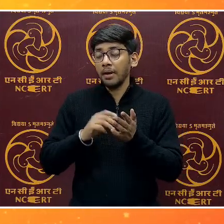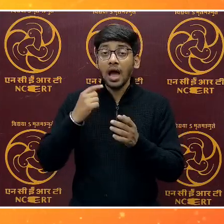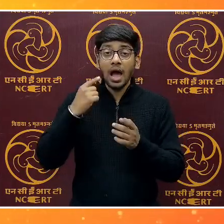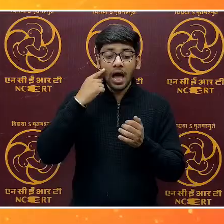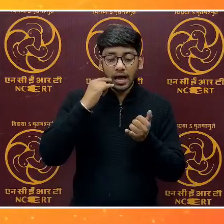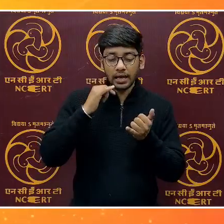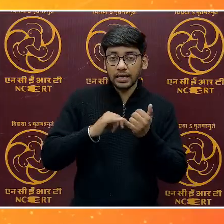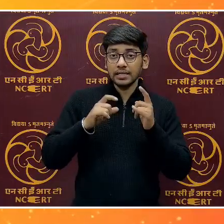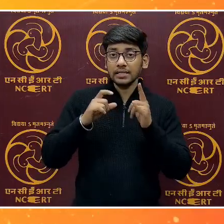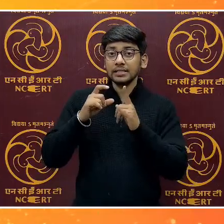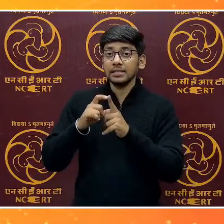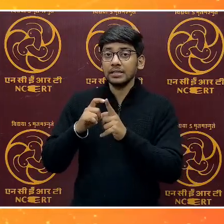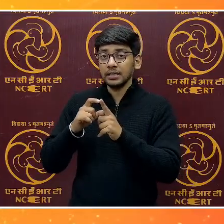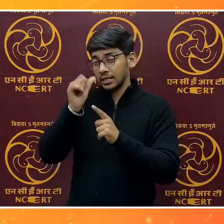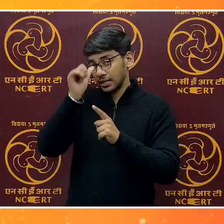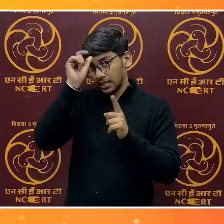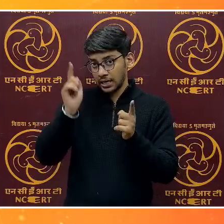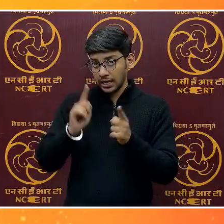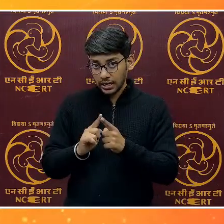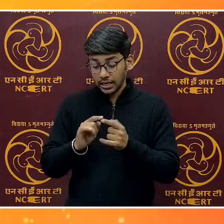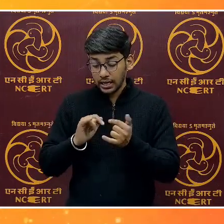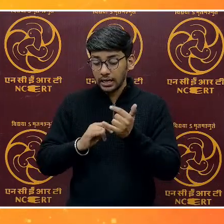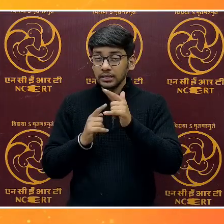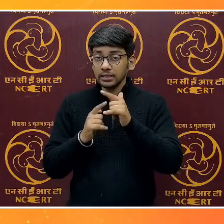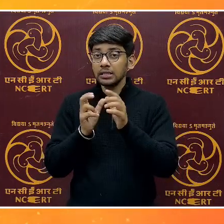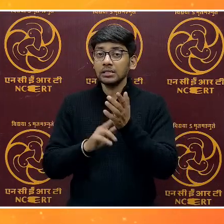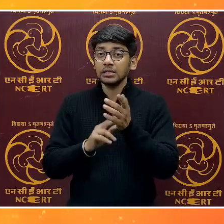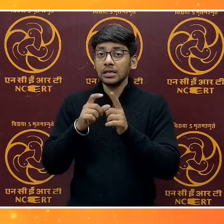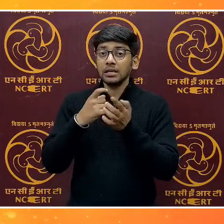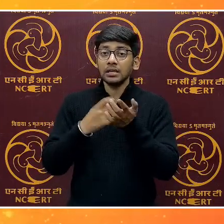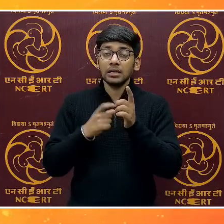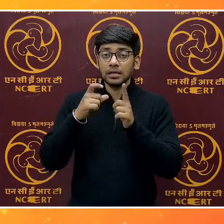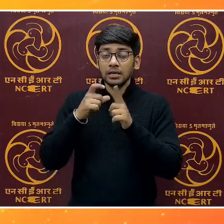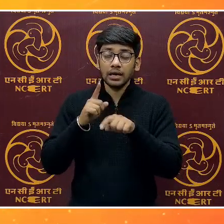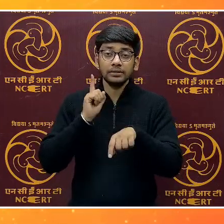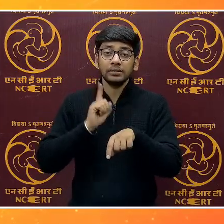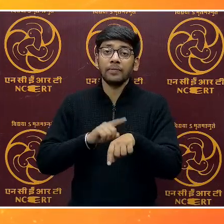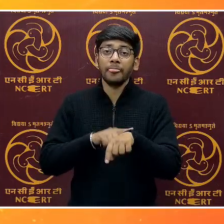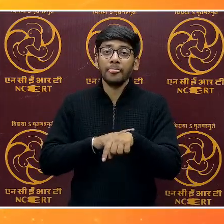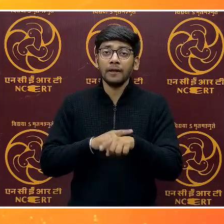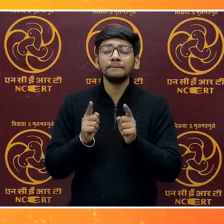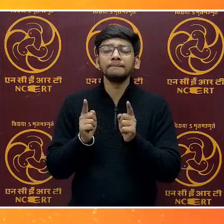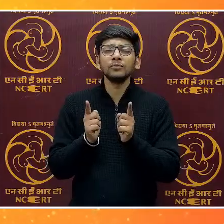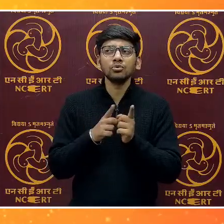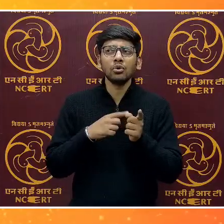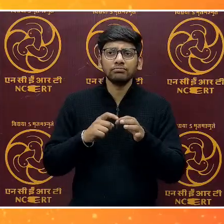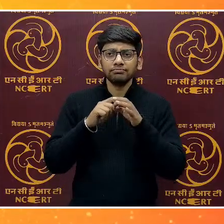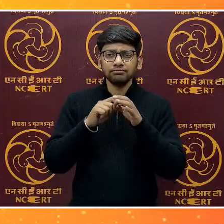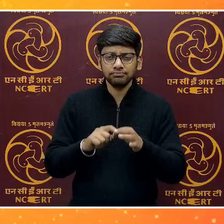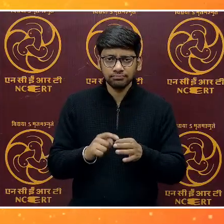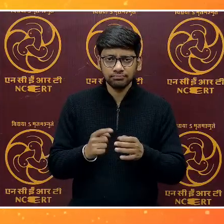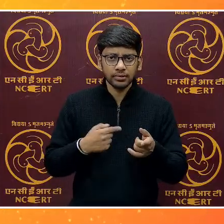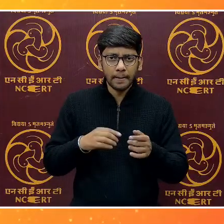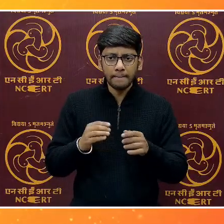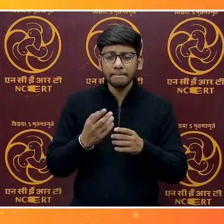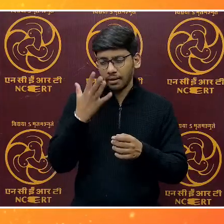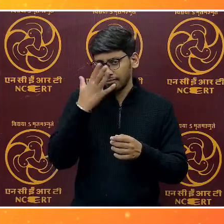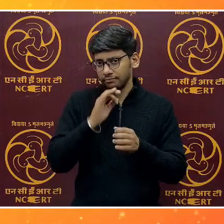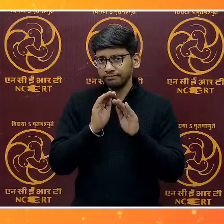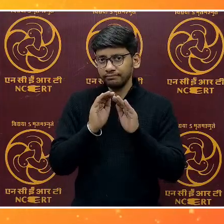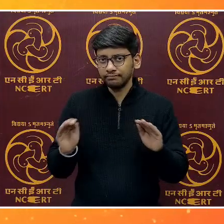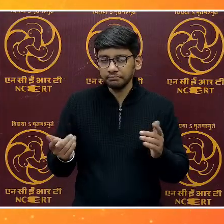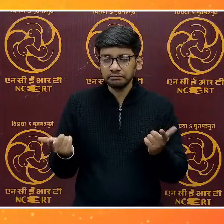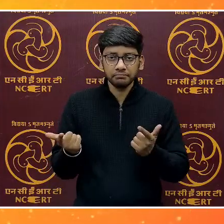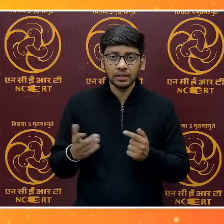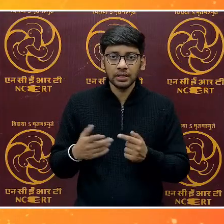IST. Right. That's wonderful information. Thank you so much. And we just have another small exercise to do with our beautiful children out there.